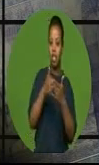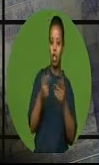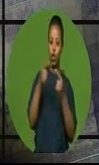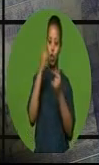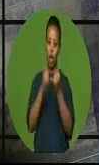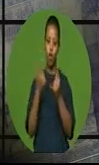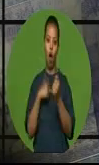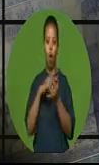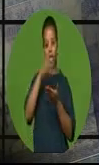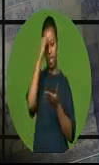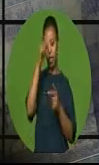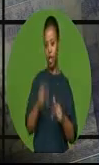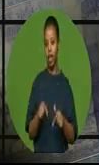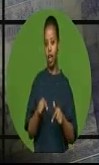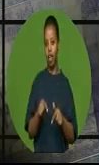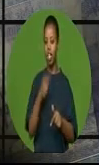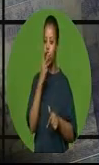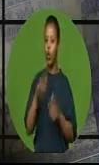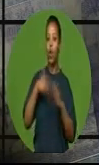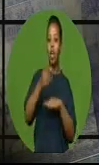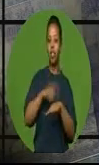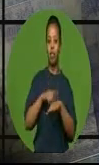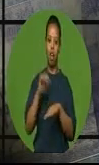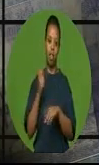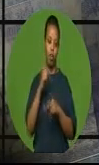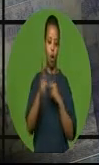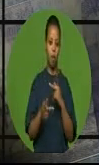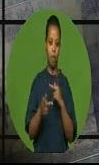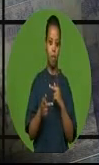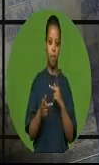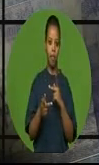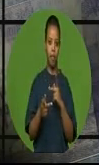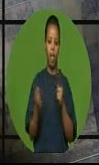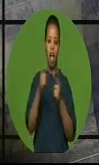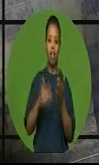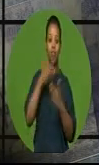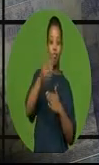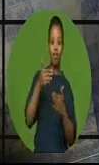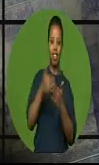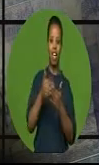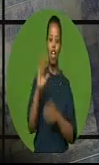This brings us to the end of our lesson today. See you next time in another program.